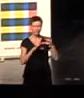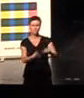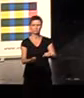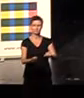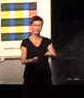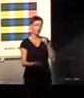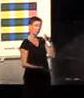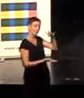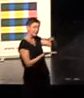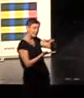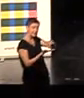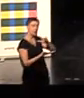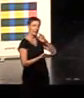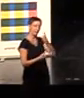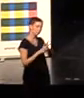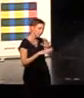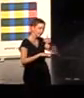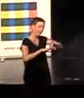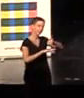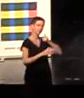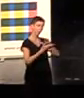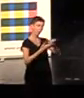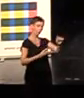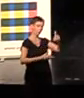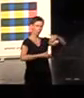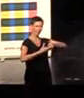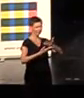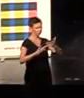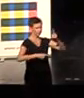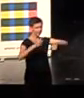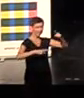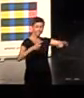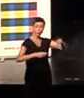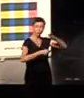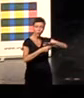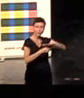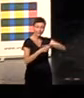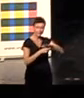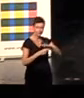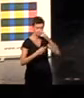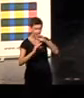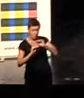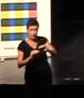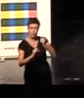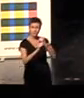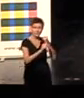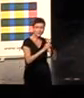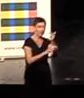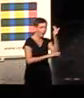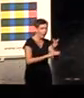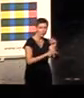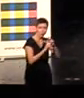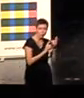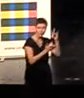de place of voucher in de superdiverse kan seks education media art community center stijl